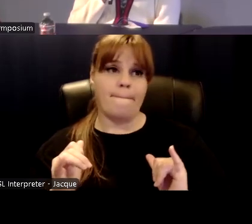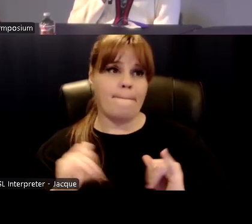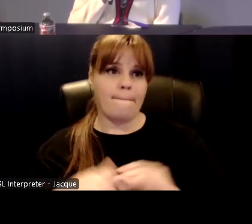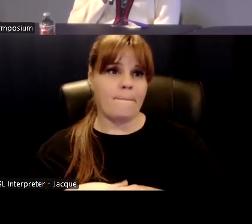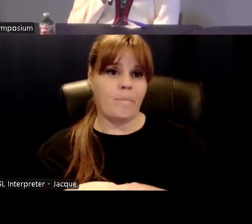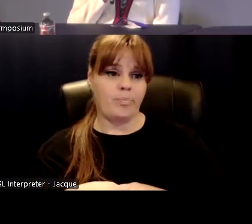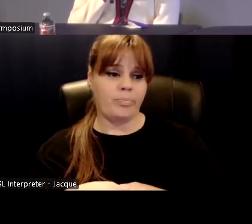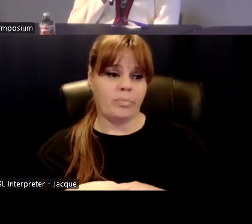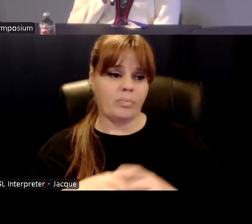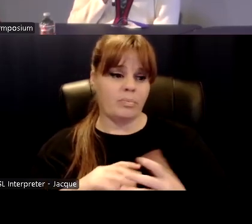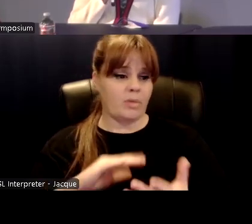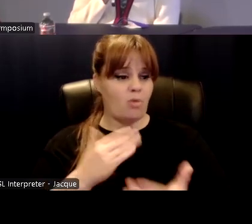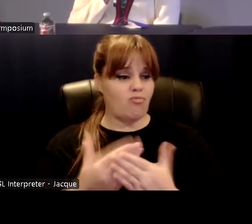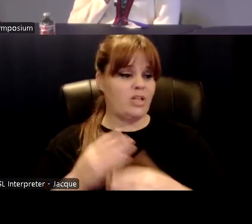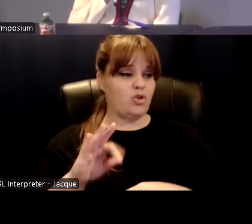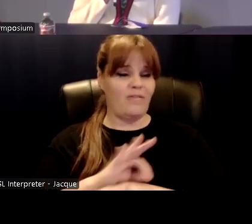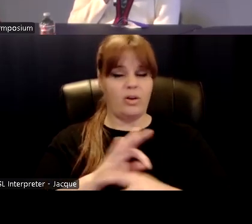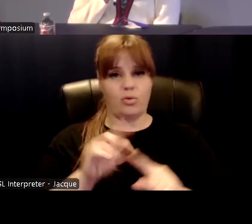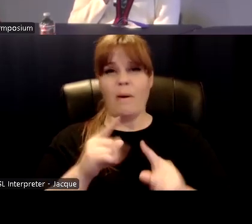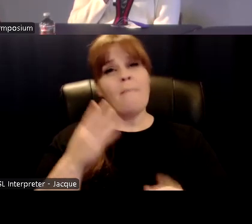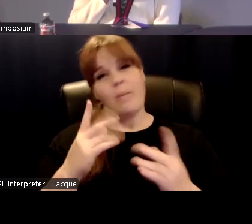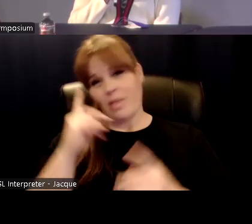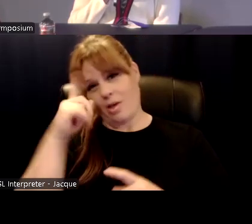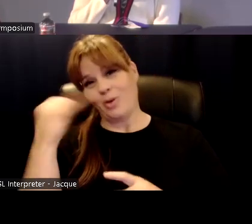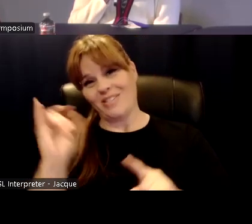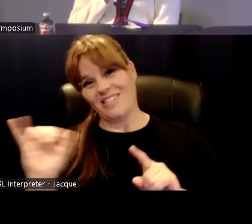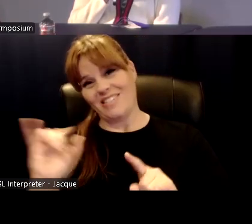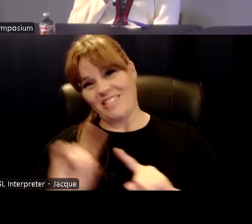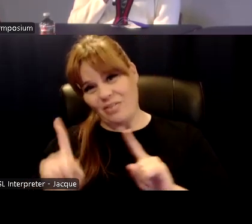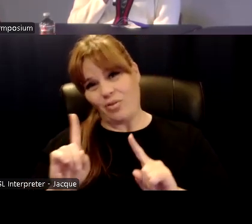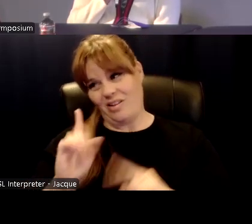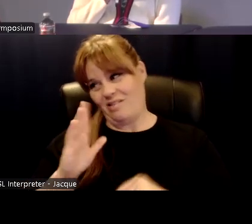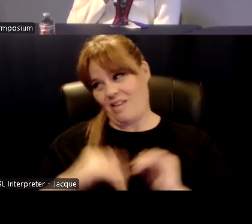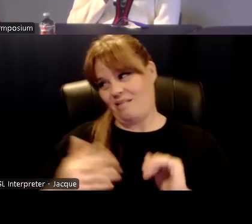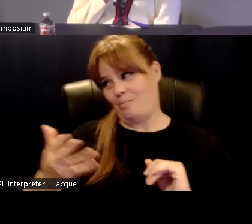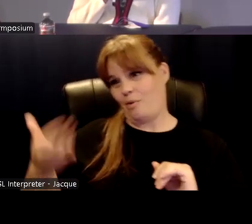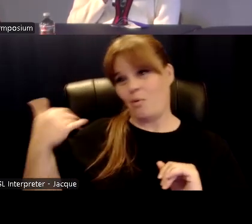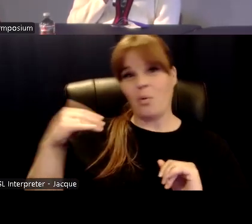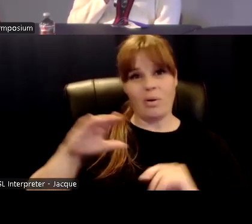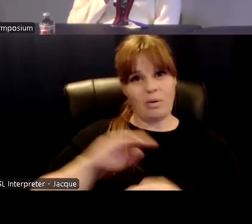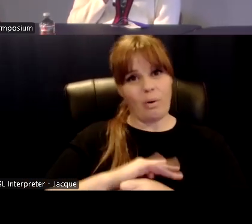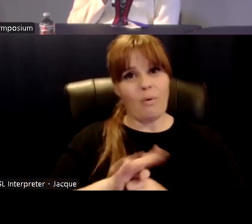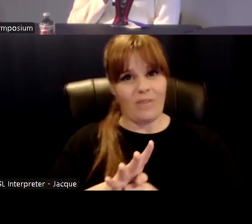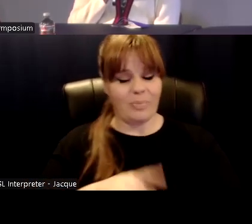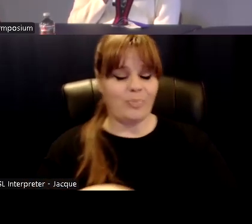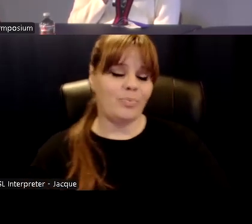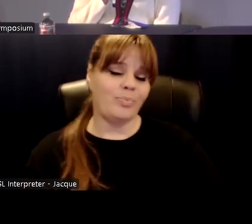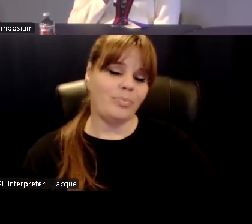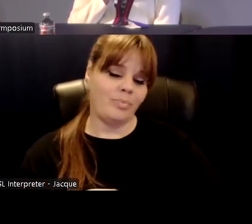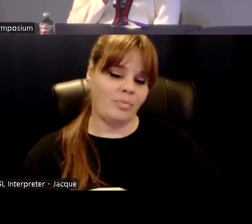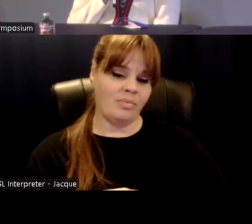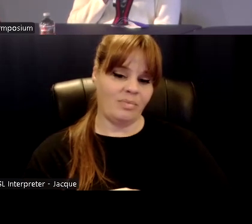that it may look very different than before COVID in each individual case. And I think in a practical